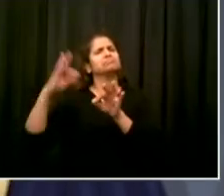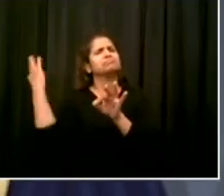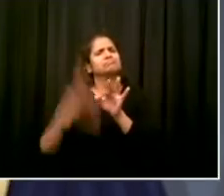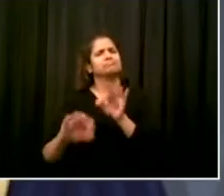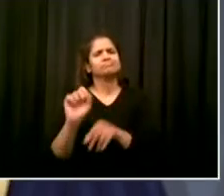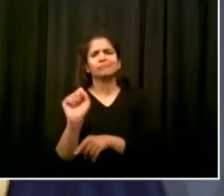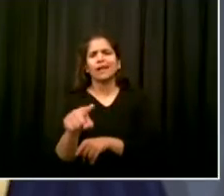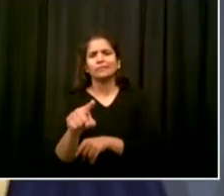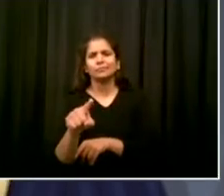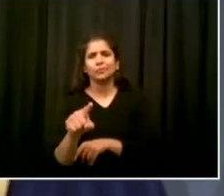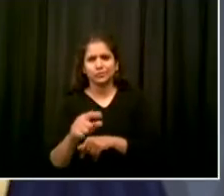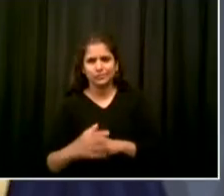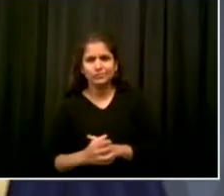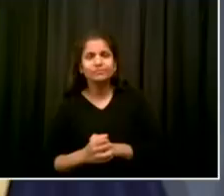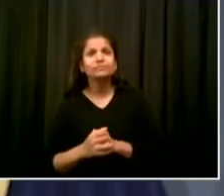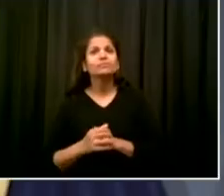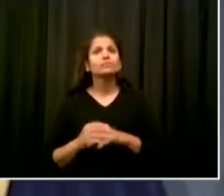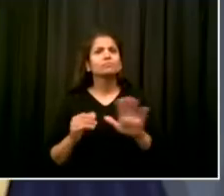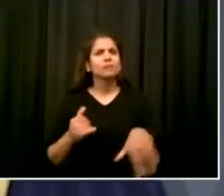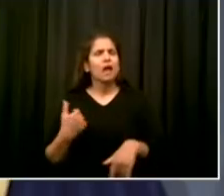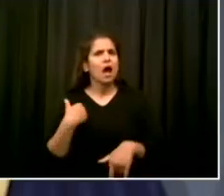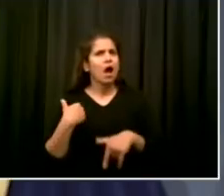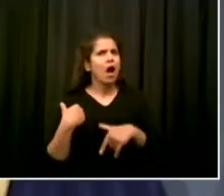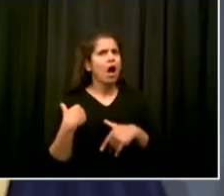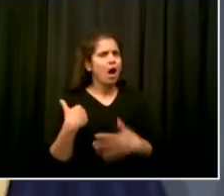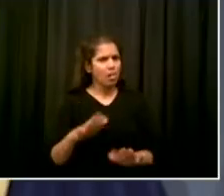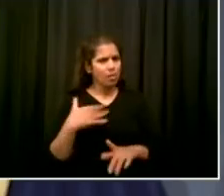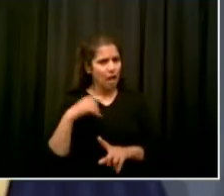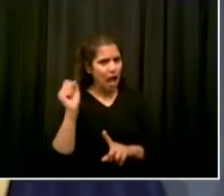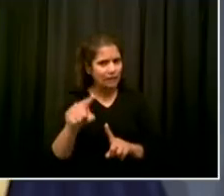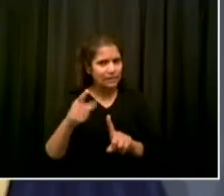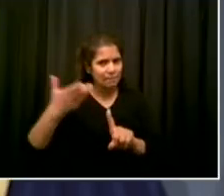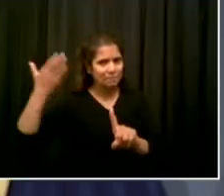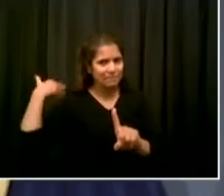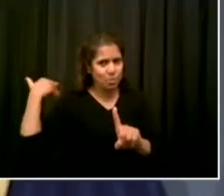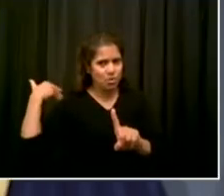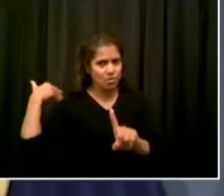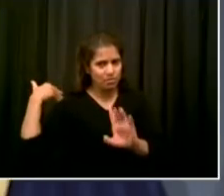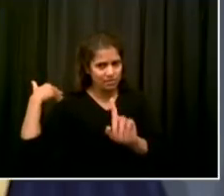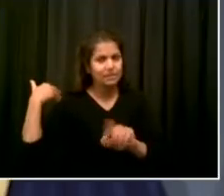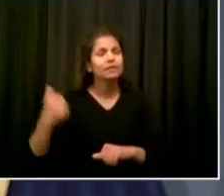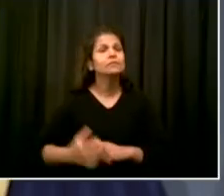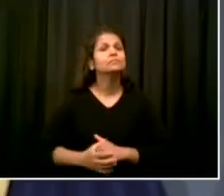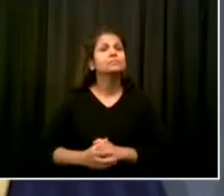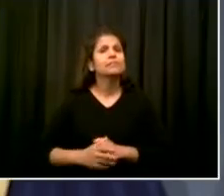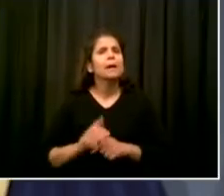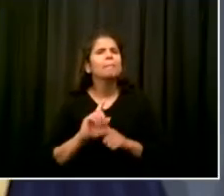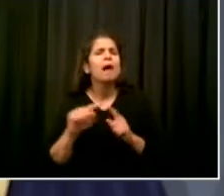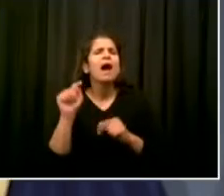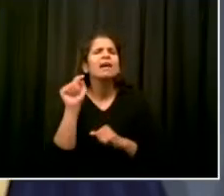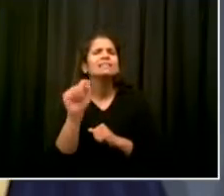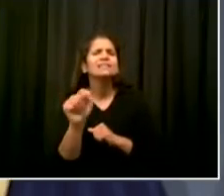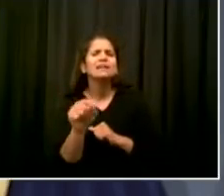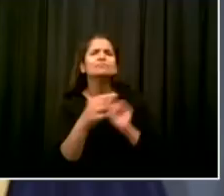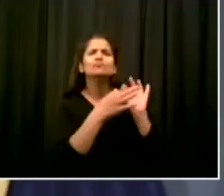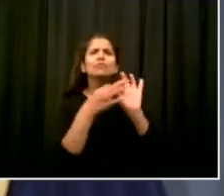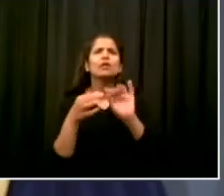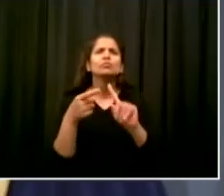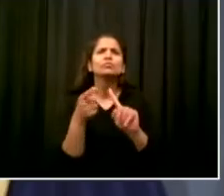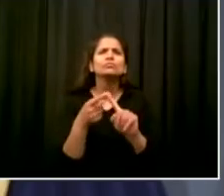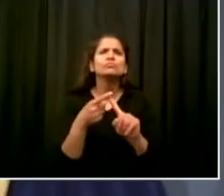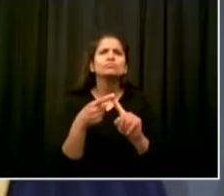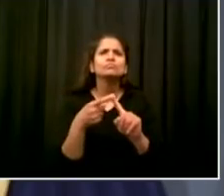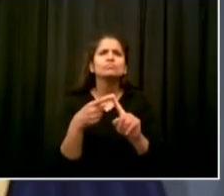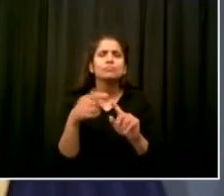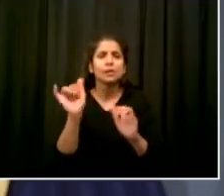previous, but it's about healthcare disparities within the boroughs, and this is more of a forward-looking question. Given that Queens has the lowest